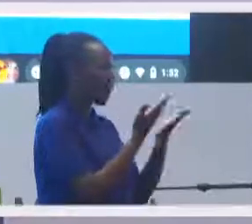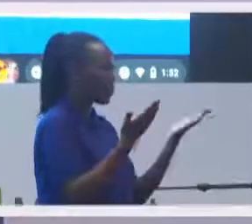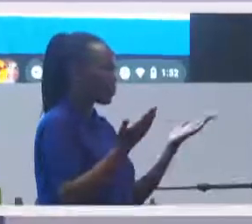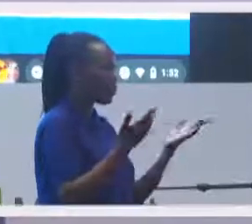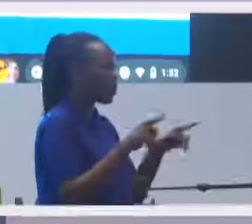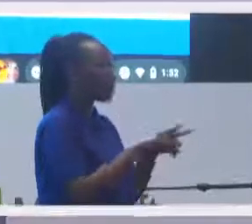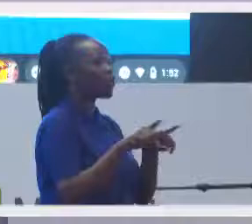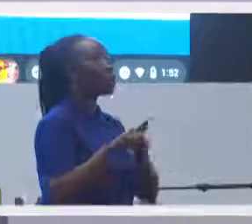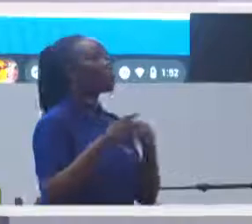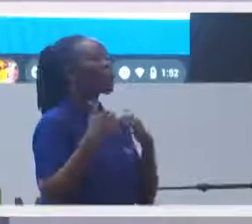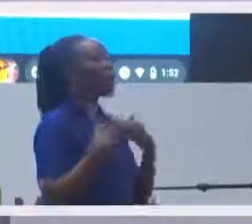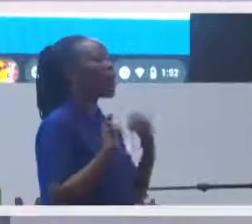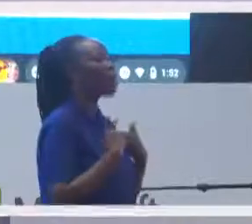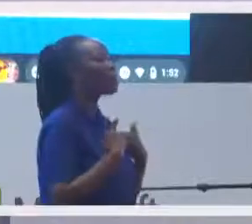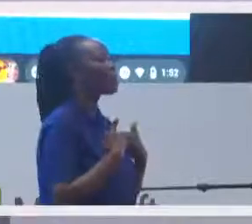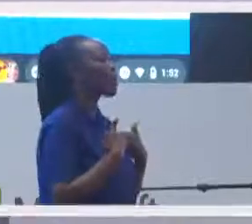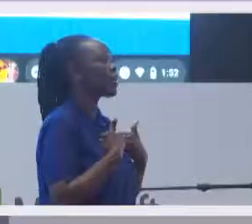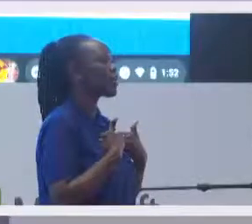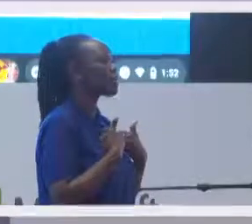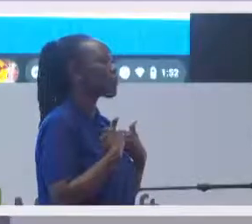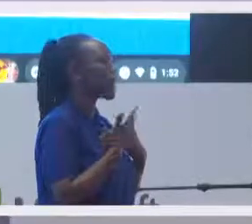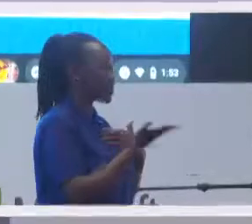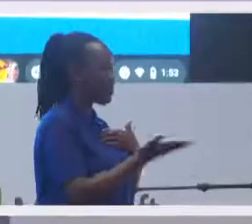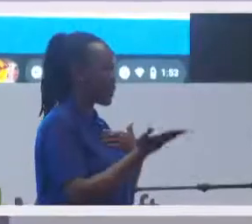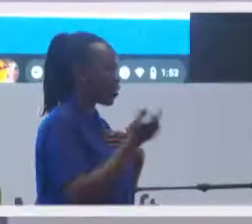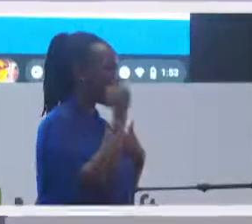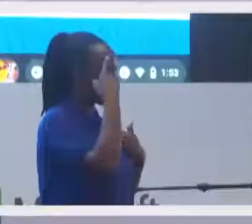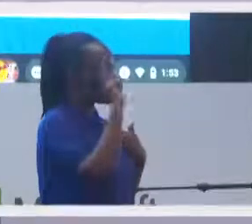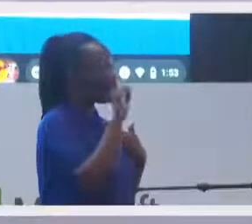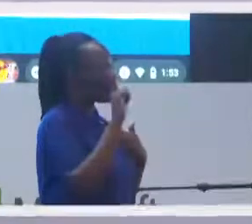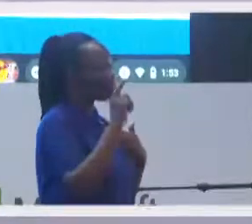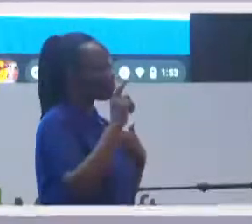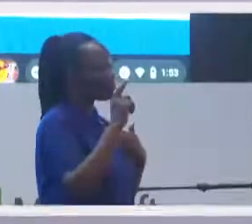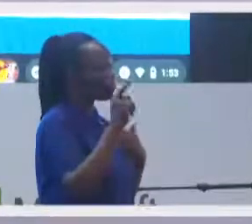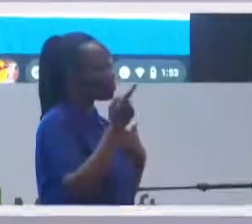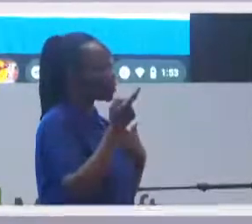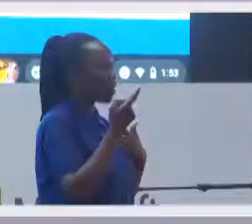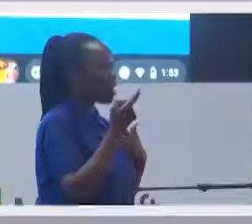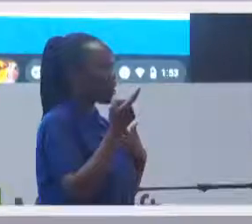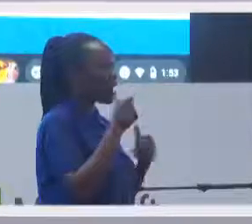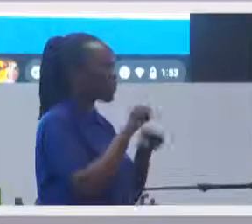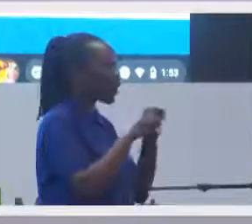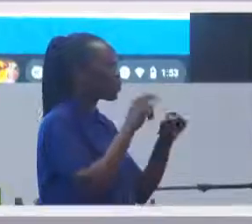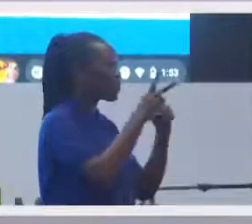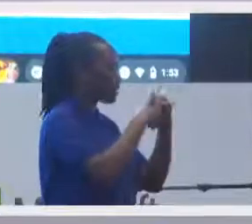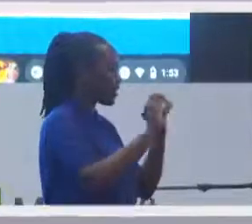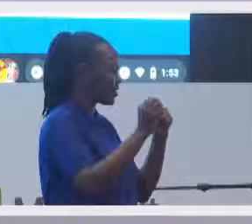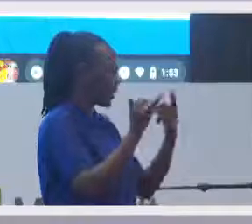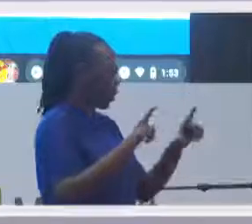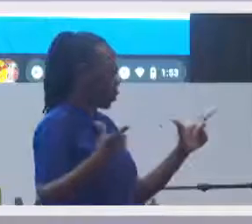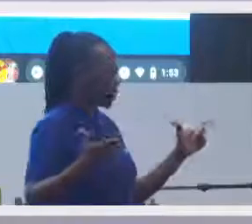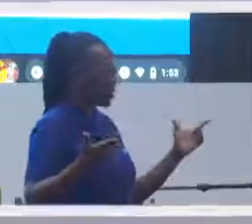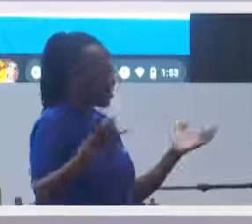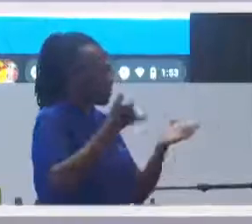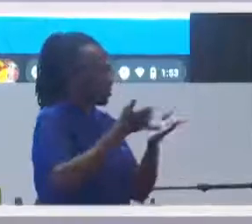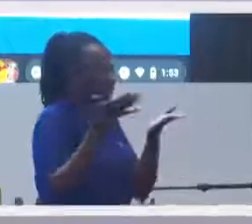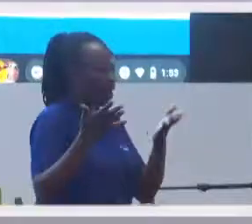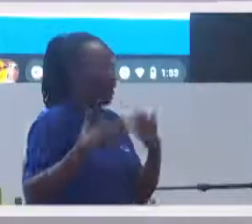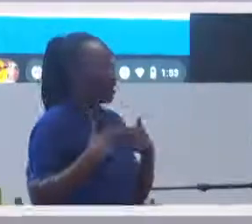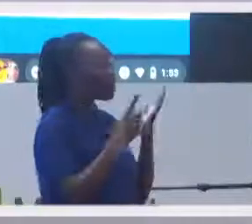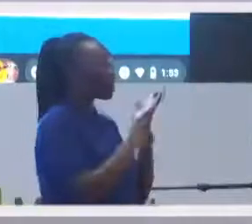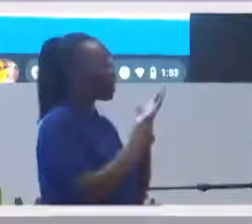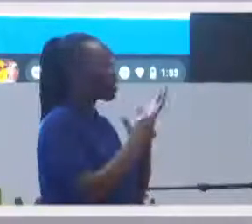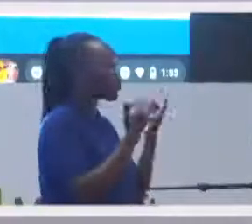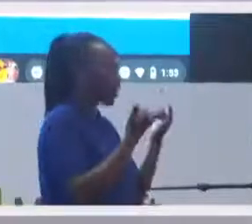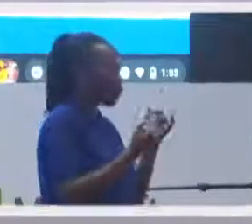have available that for about 70 languages, and one of them is Swahili. So I want to just make a little